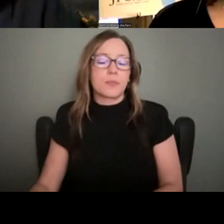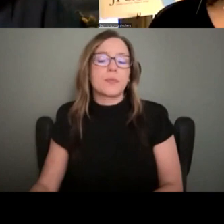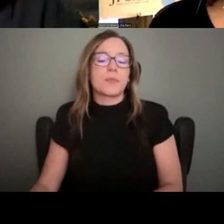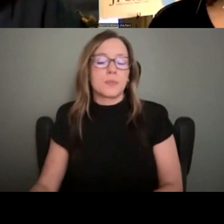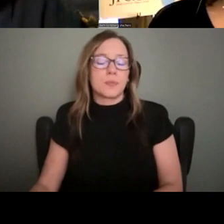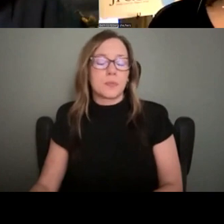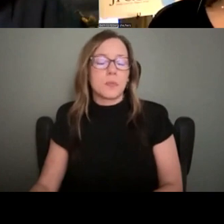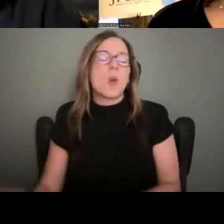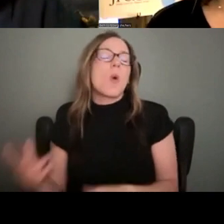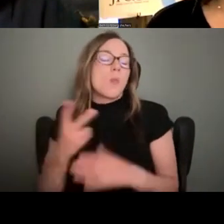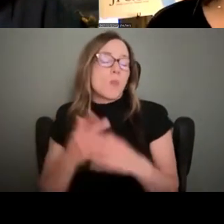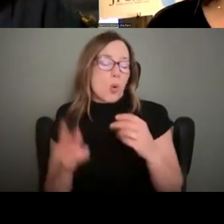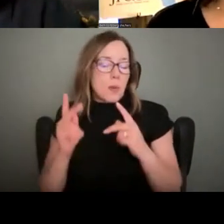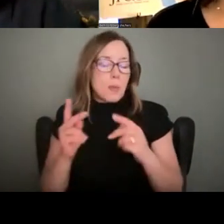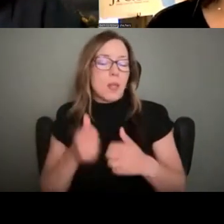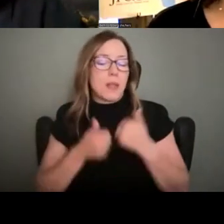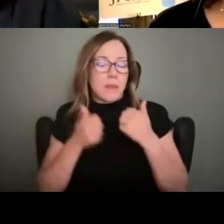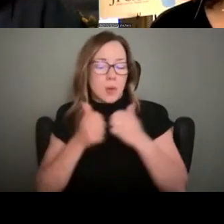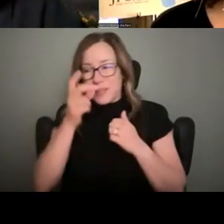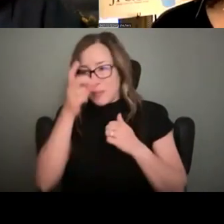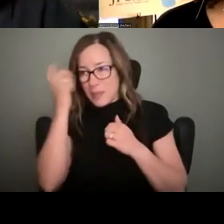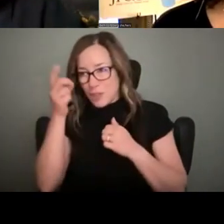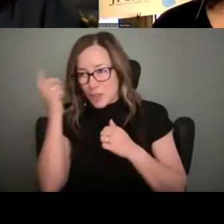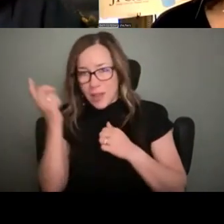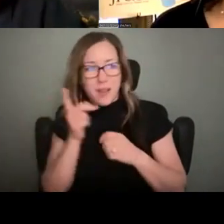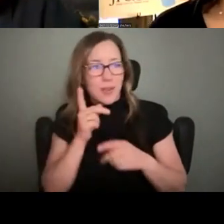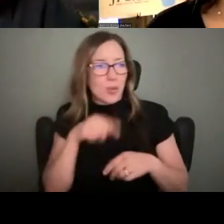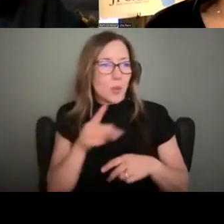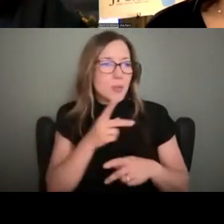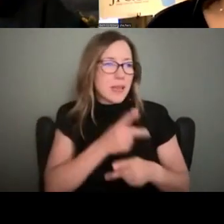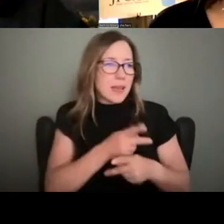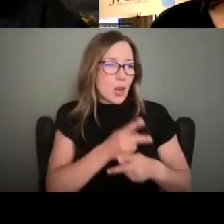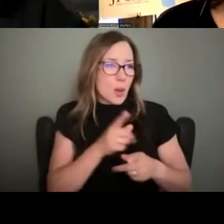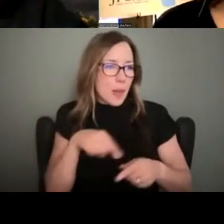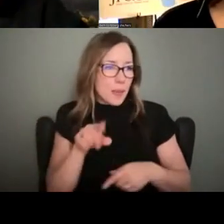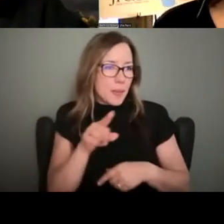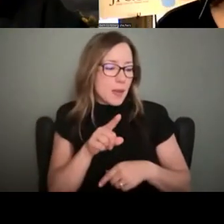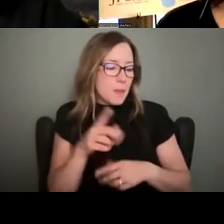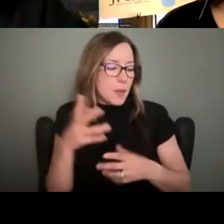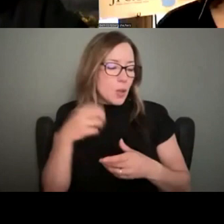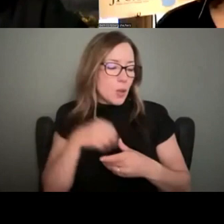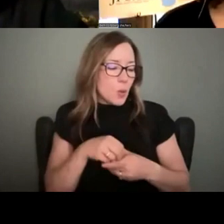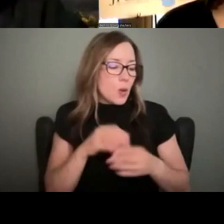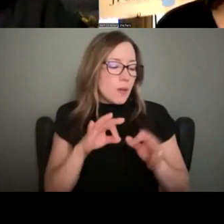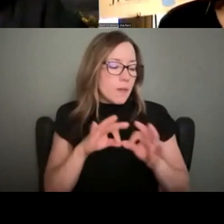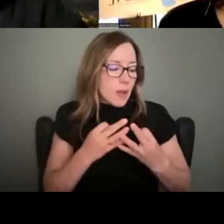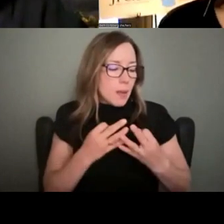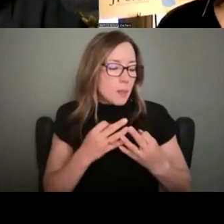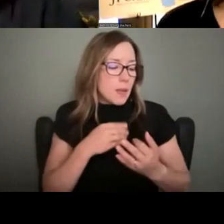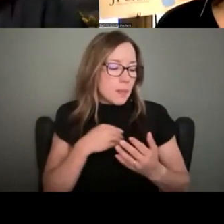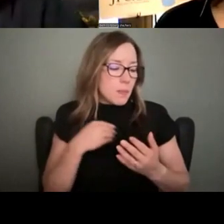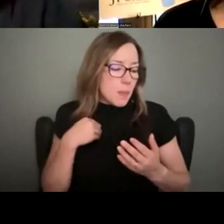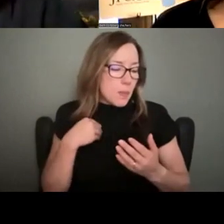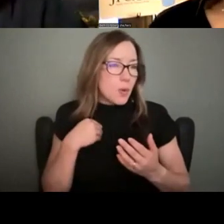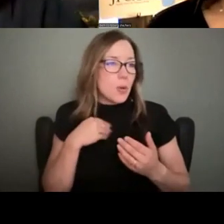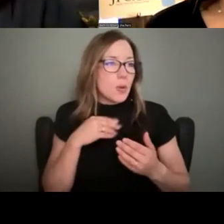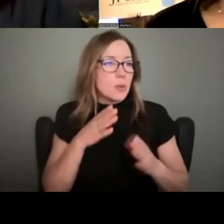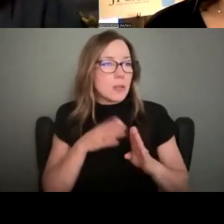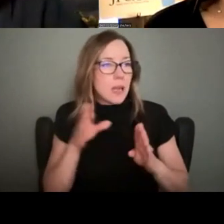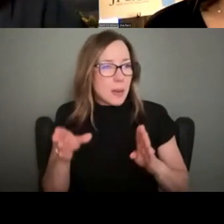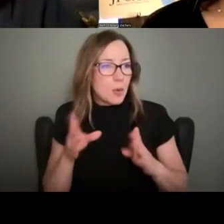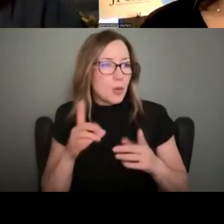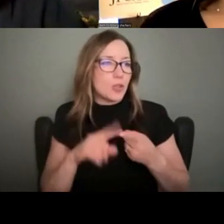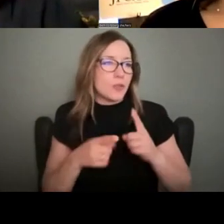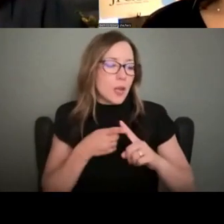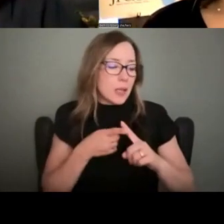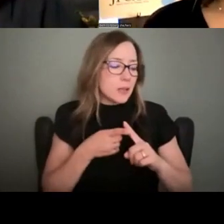individuals living with dementia and those who care about them, which can include family members, it can include neighbors, friends as